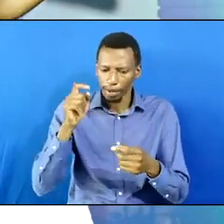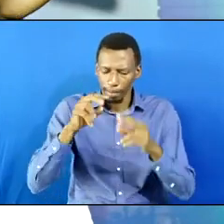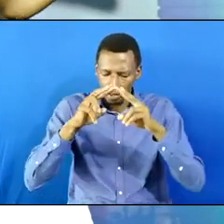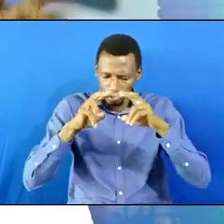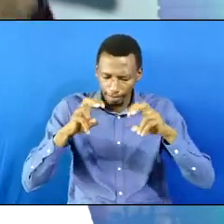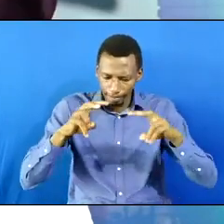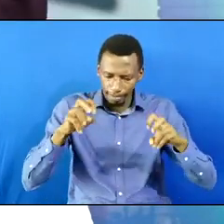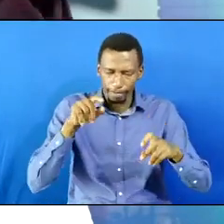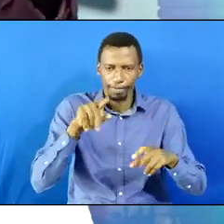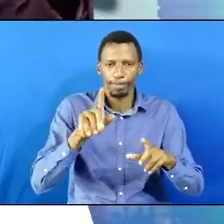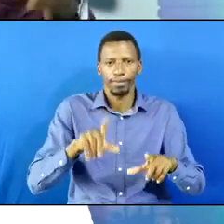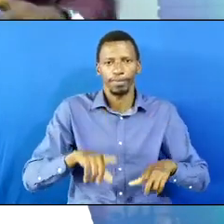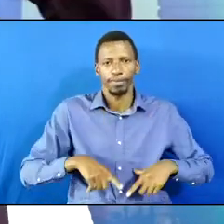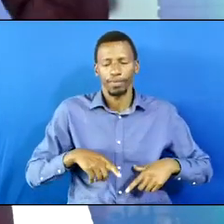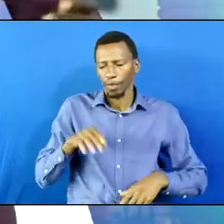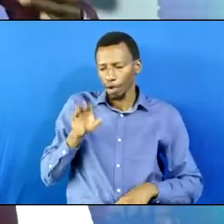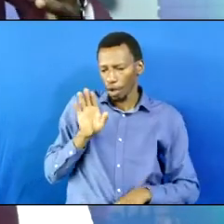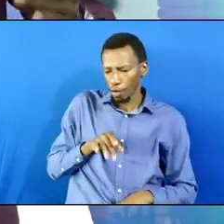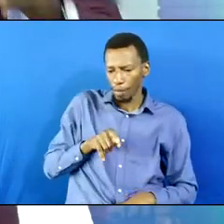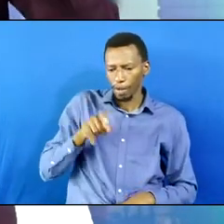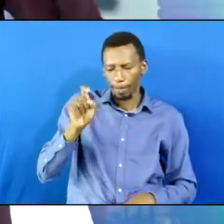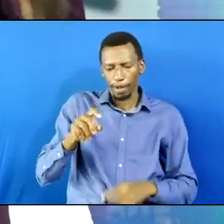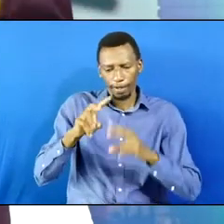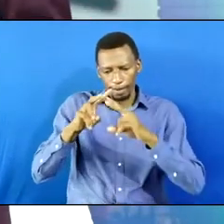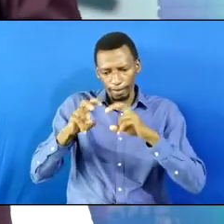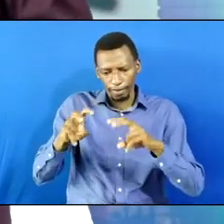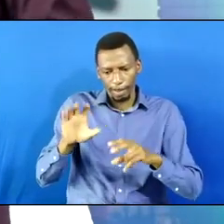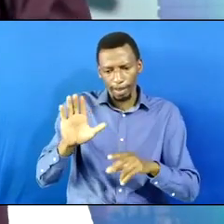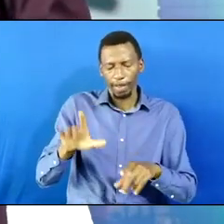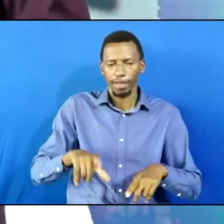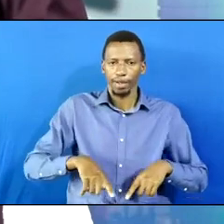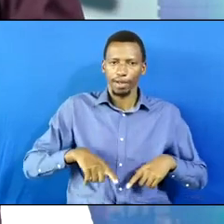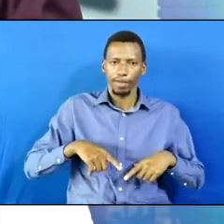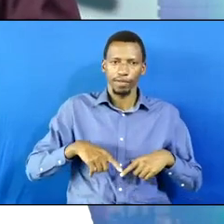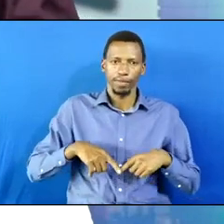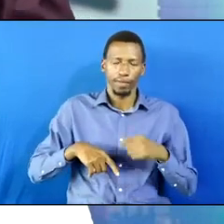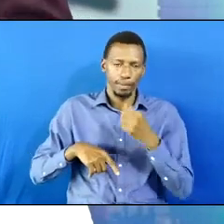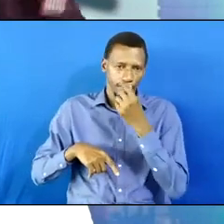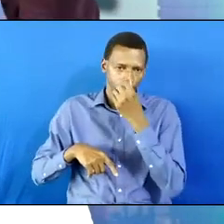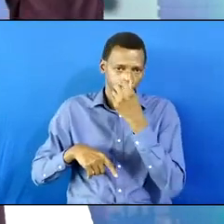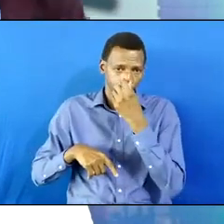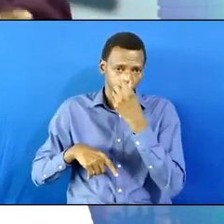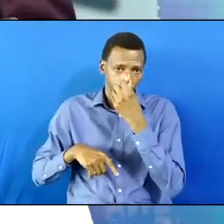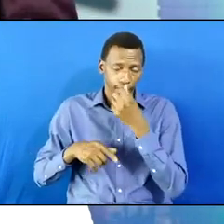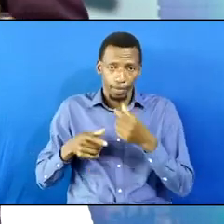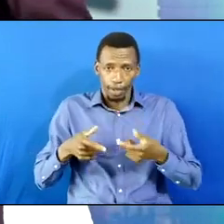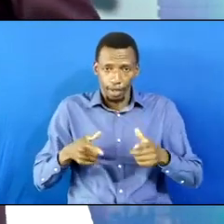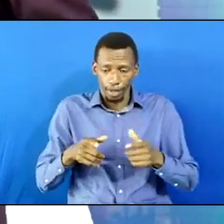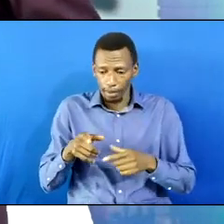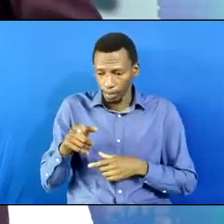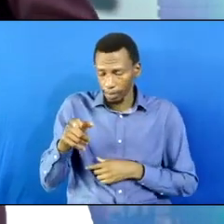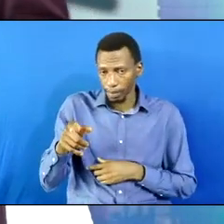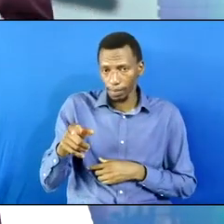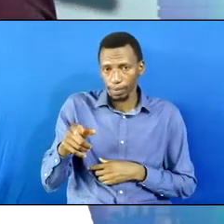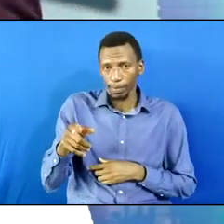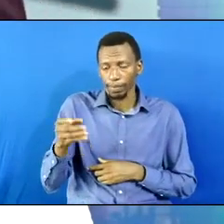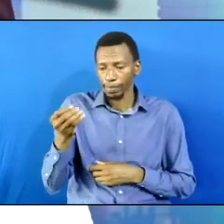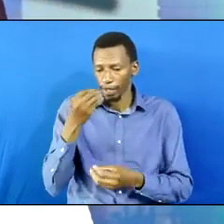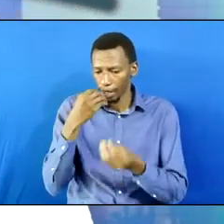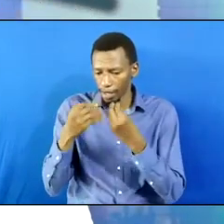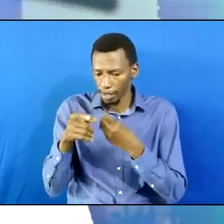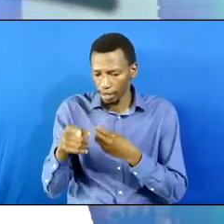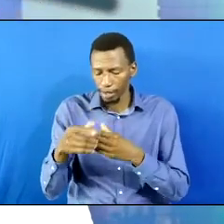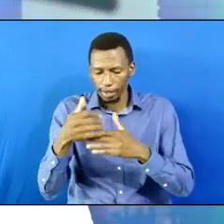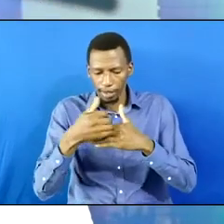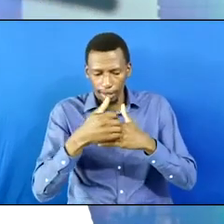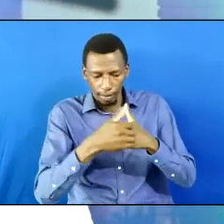himself. Let a woman examine herself. And so let him eat of that